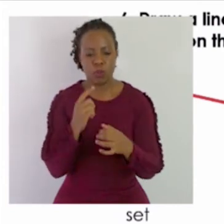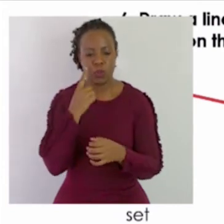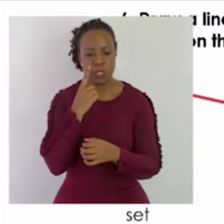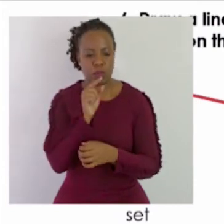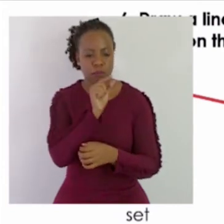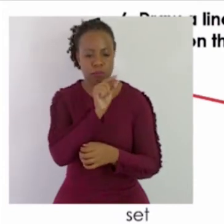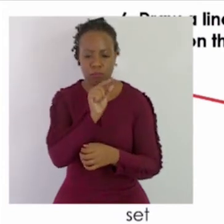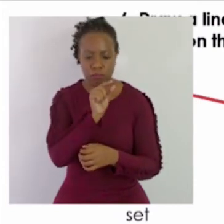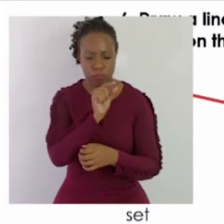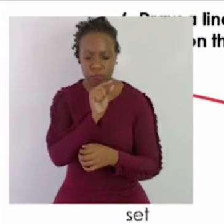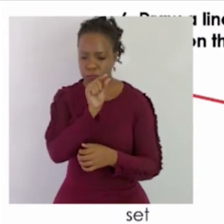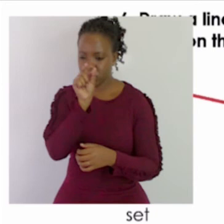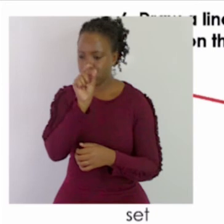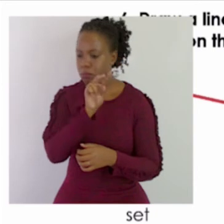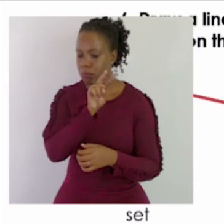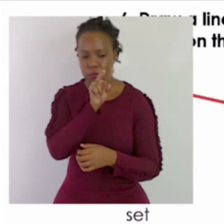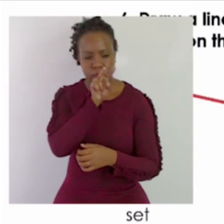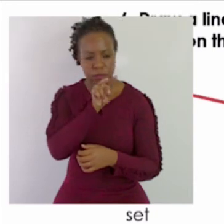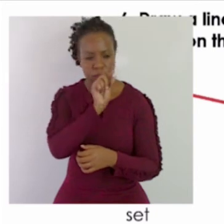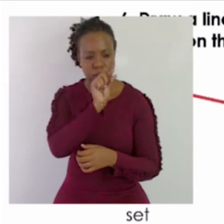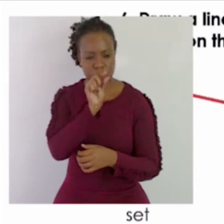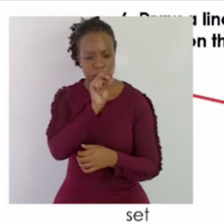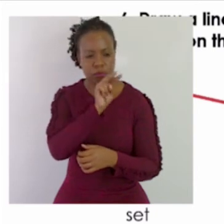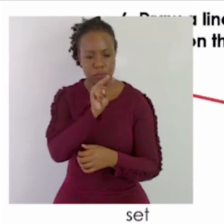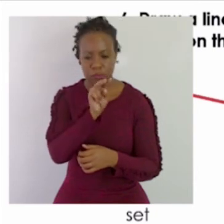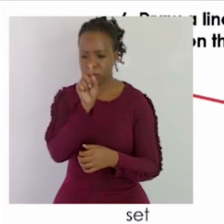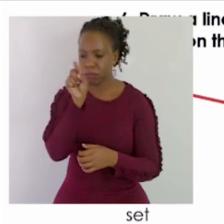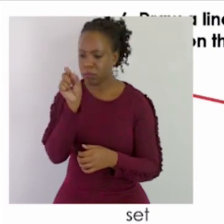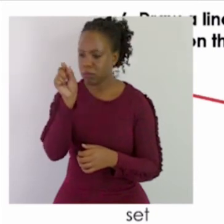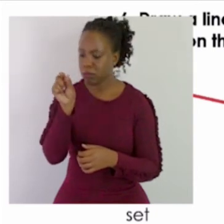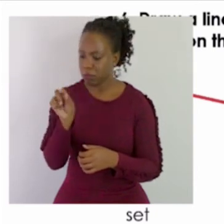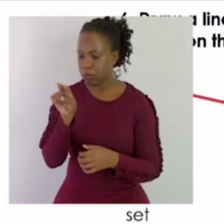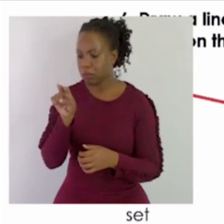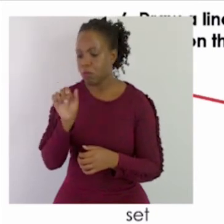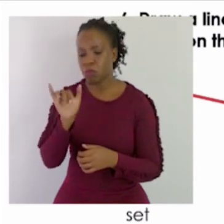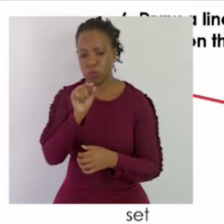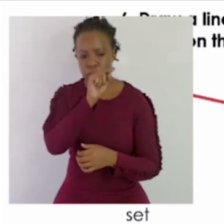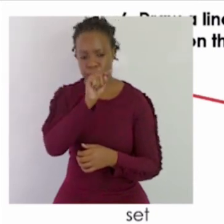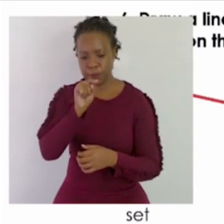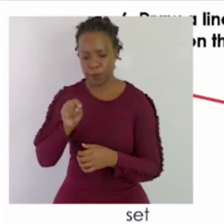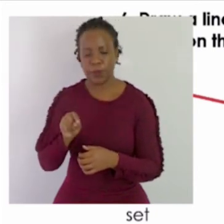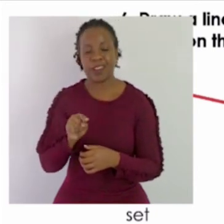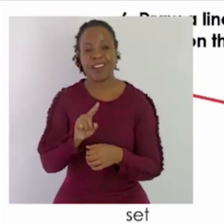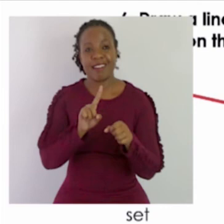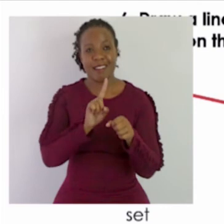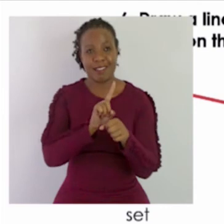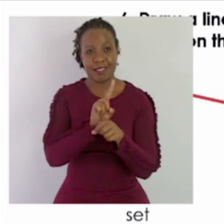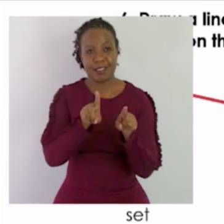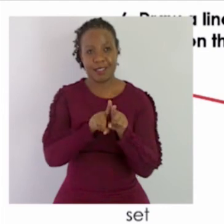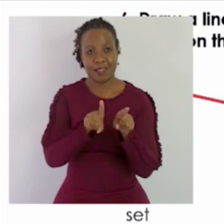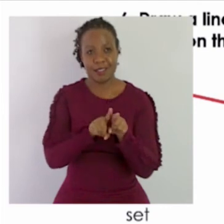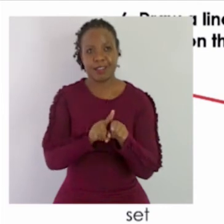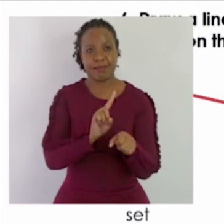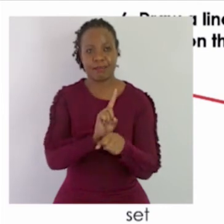nouns which are on the right. The first one has been done for you. Flock, we say a flock